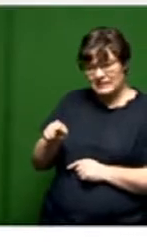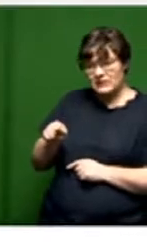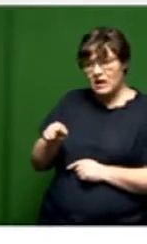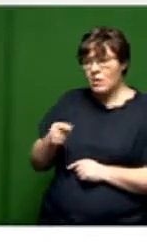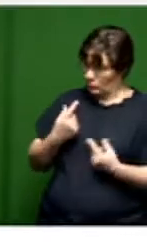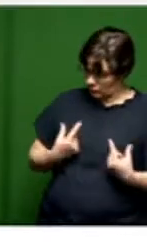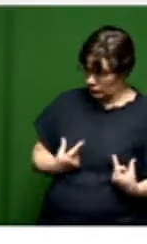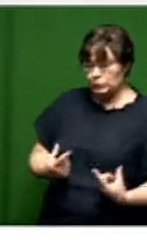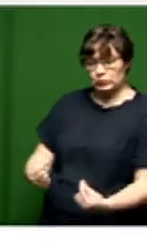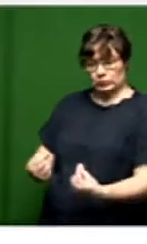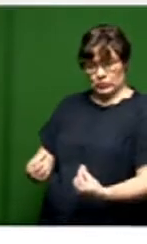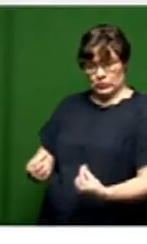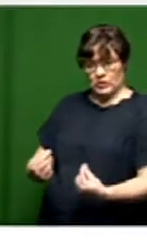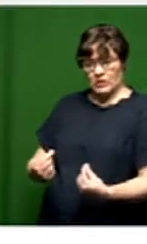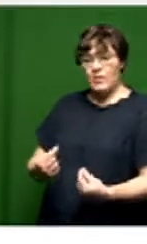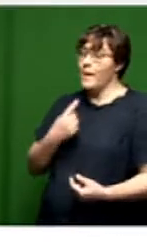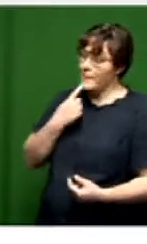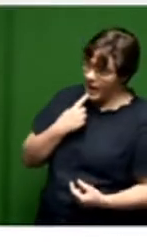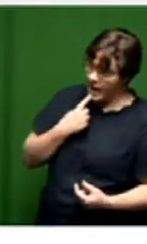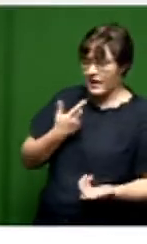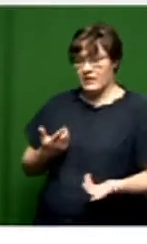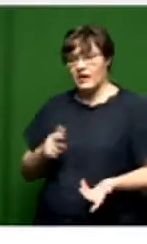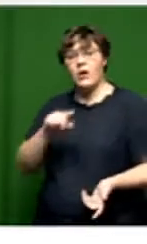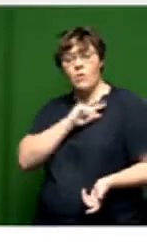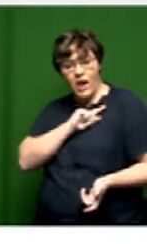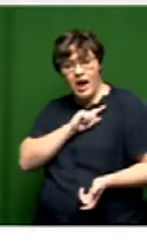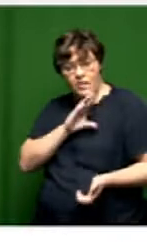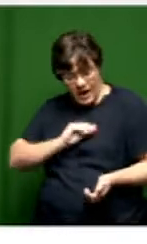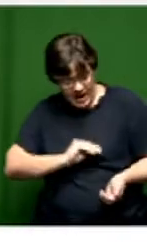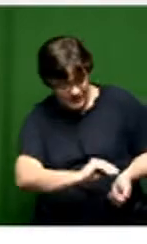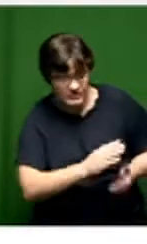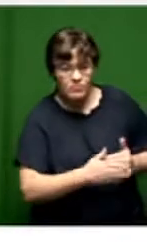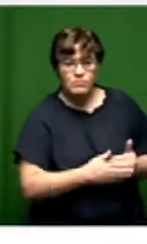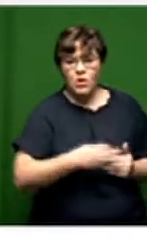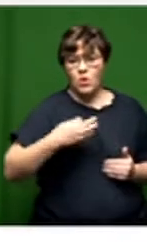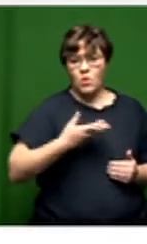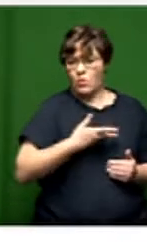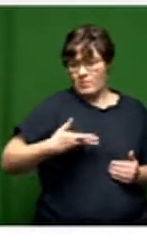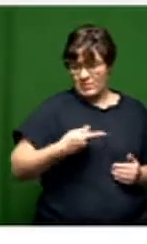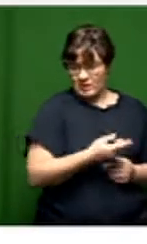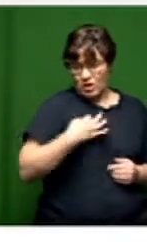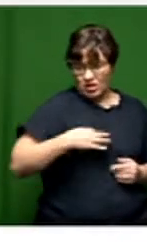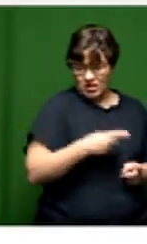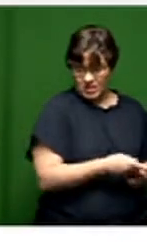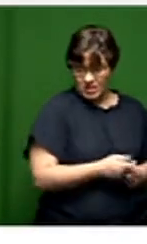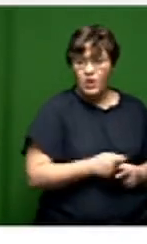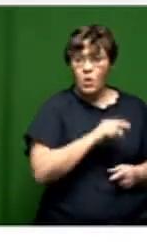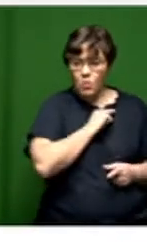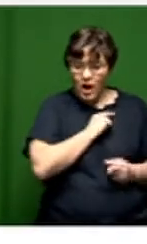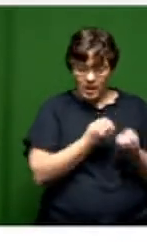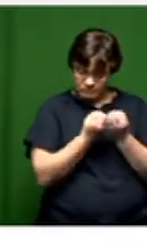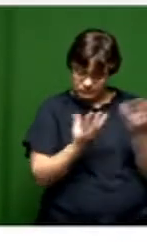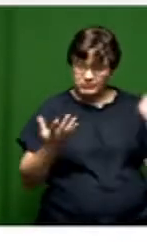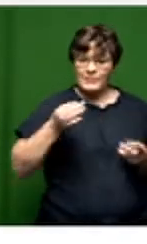their mouths are in terms of investing more in girl children, given that the benefits of this are